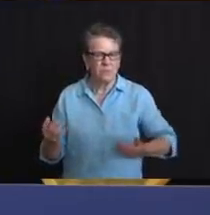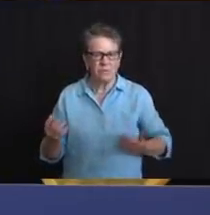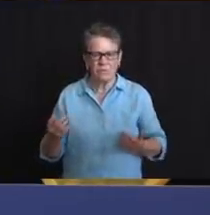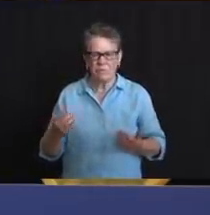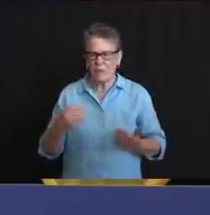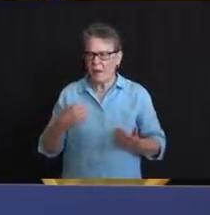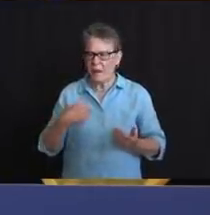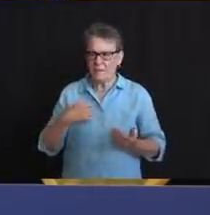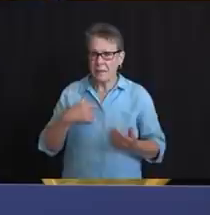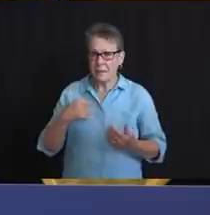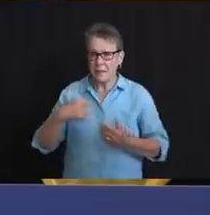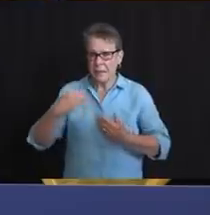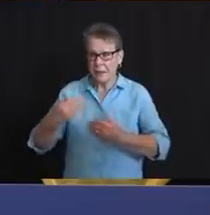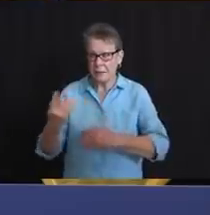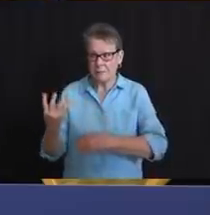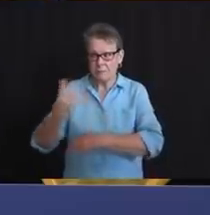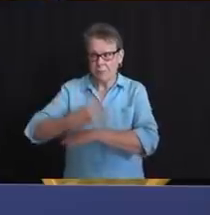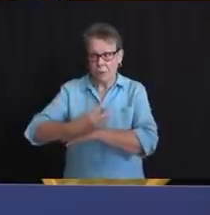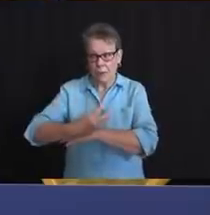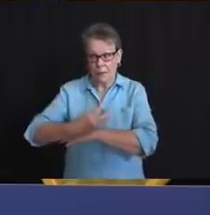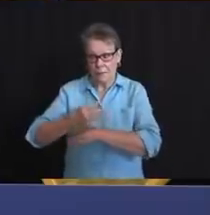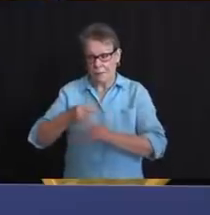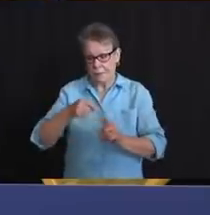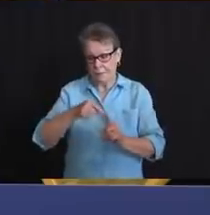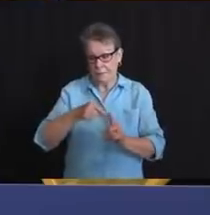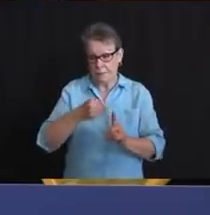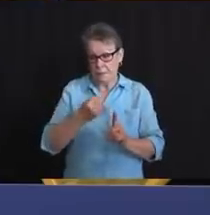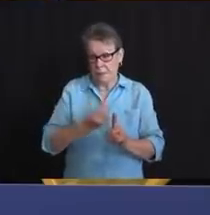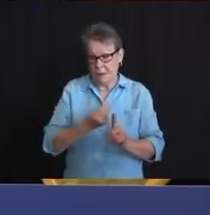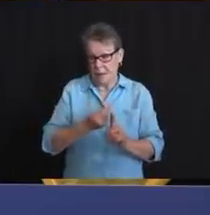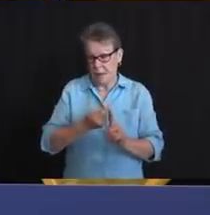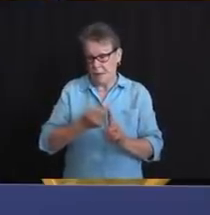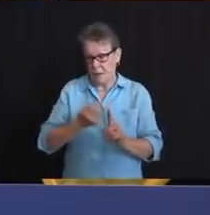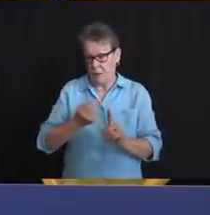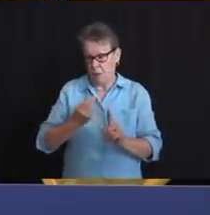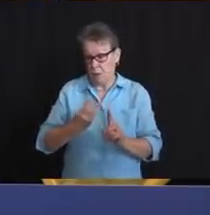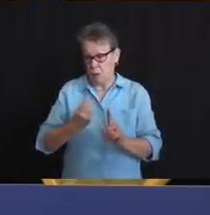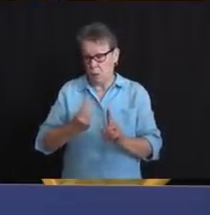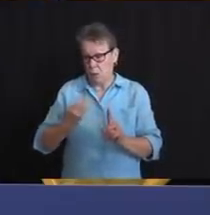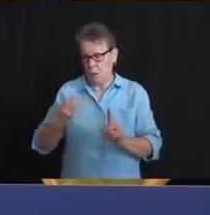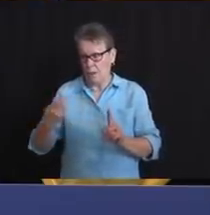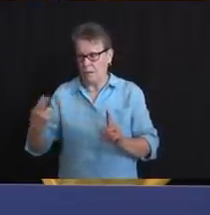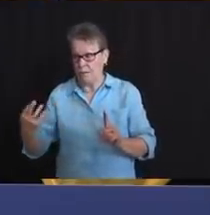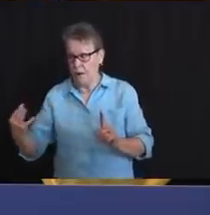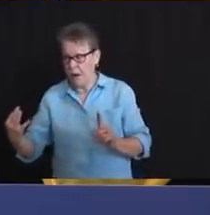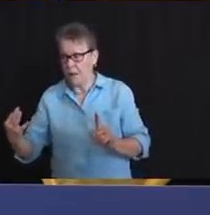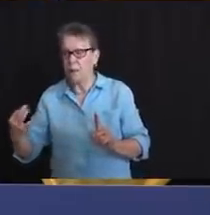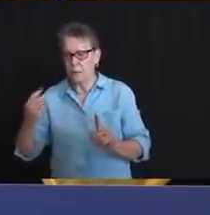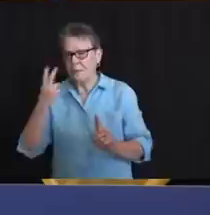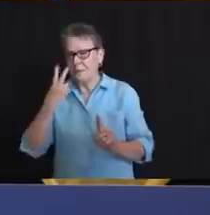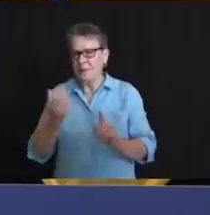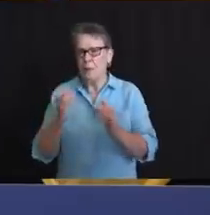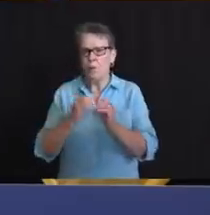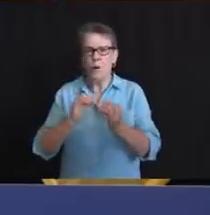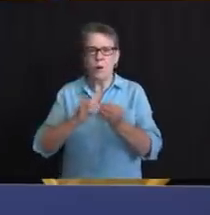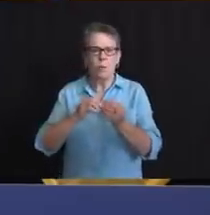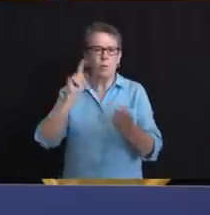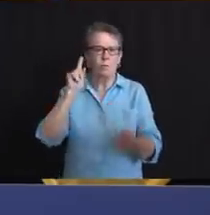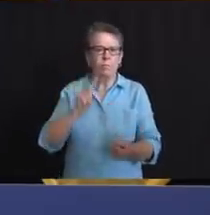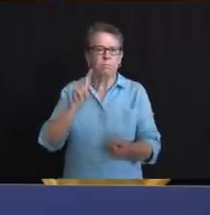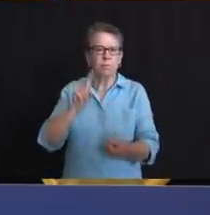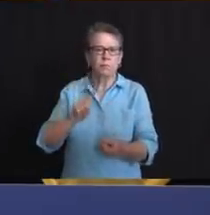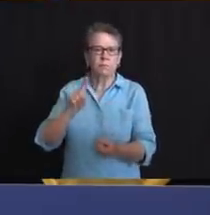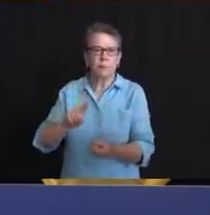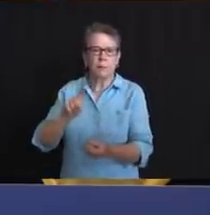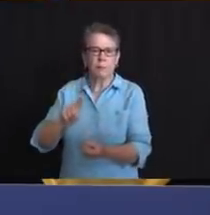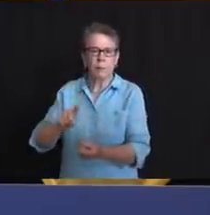continued progress. No state has been more, I would think, methodical, incremental, 1